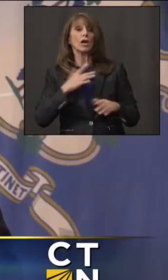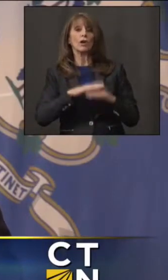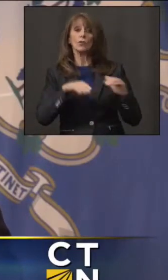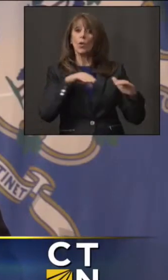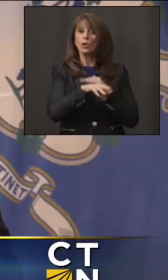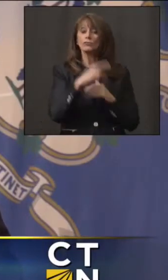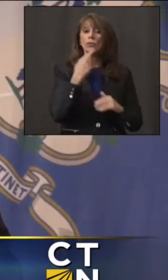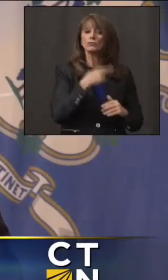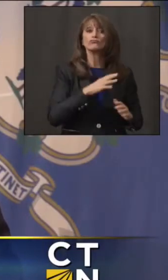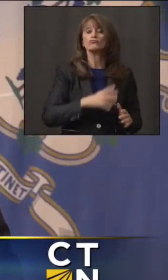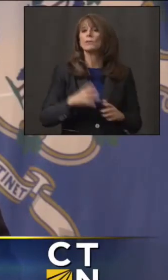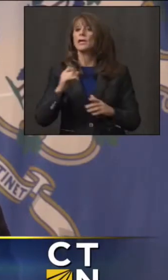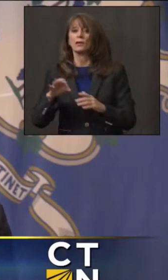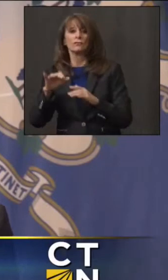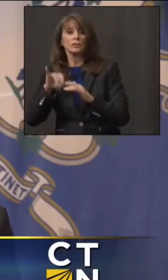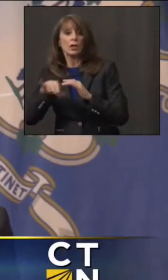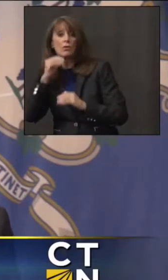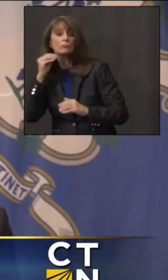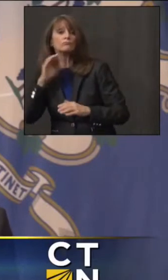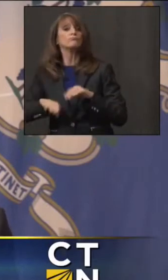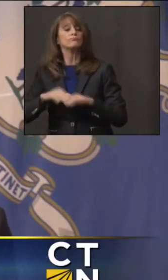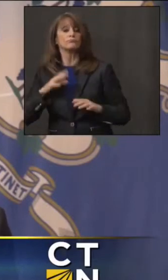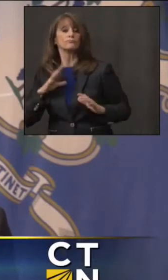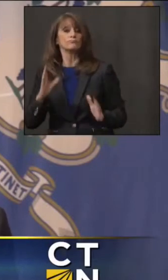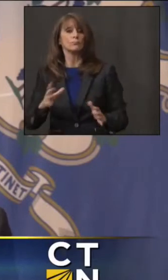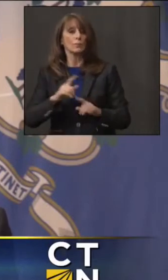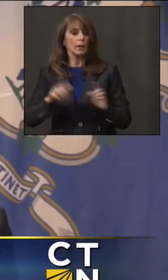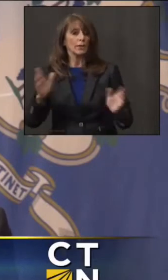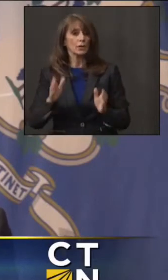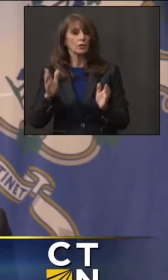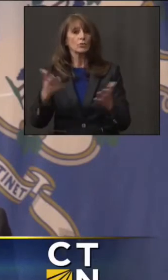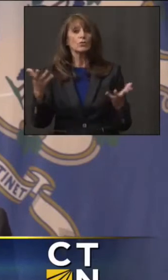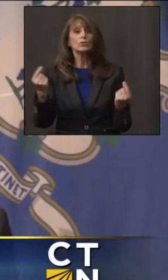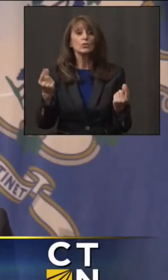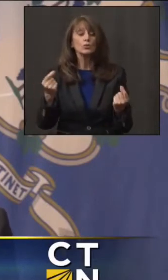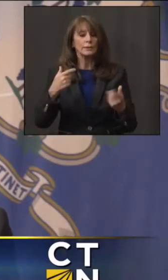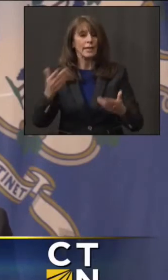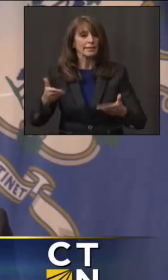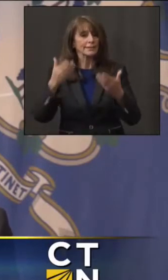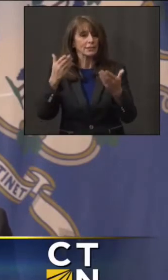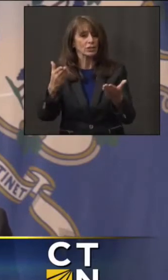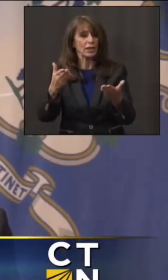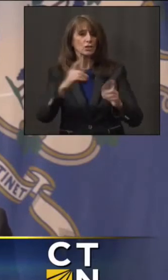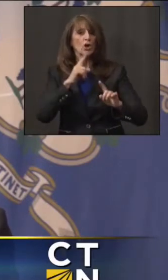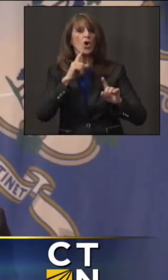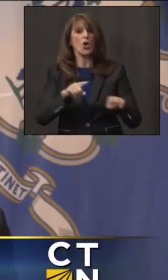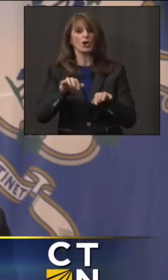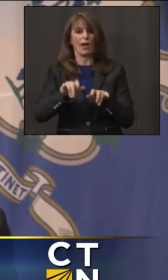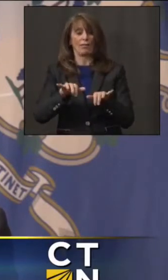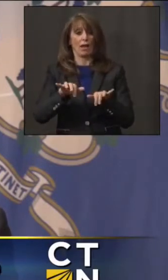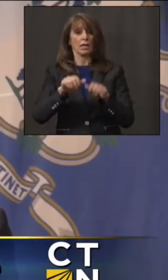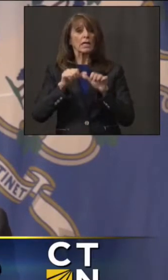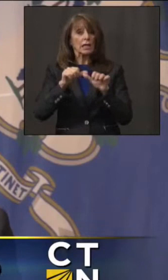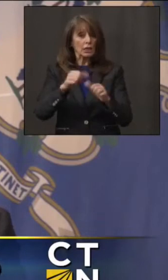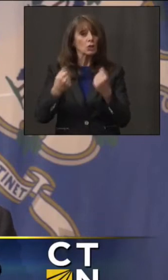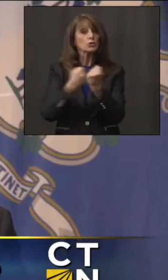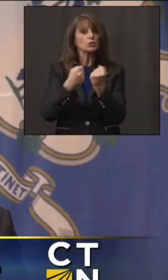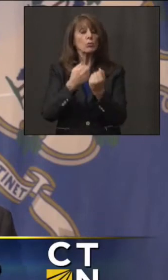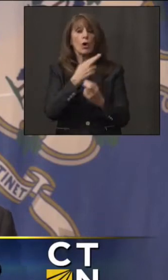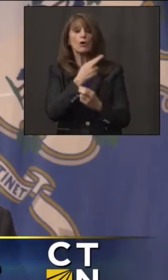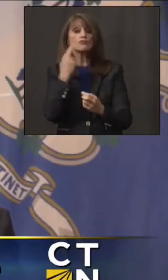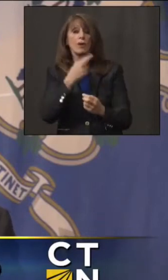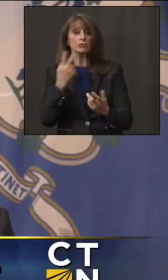keeps them safe. And I also urge you to order online and do everything you can to support our restaurants and